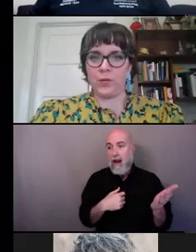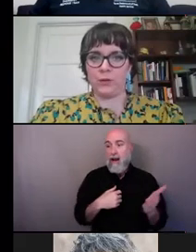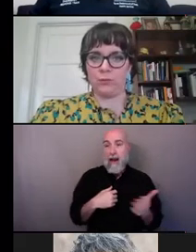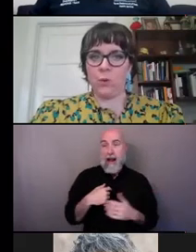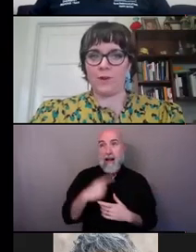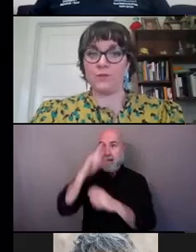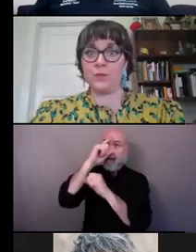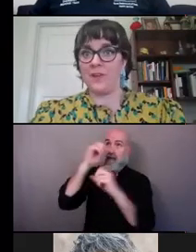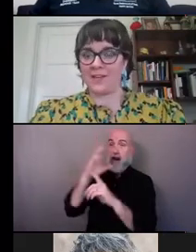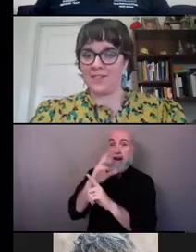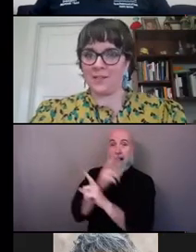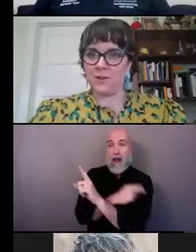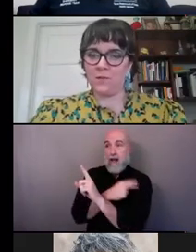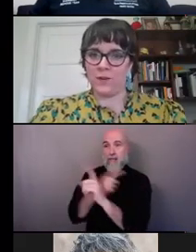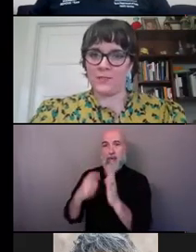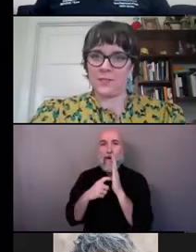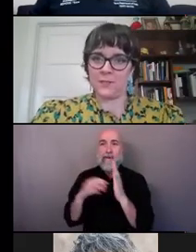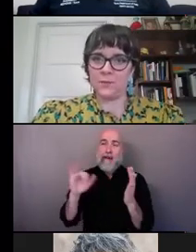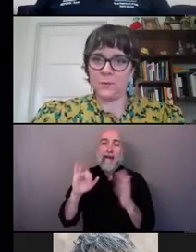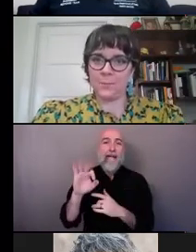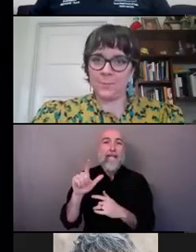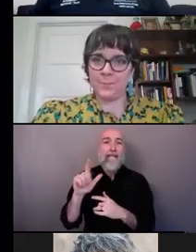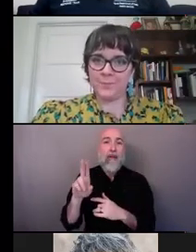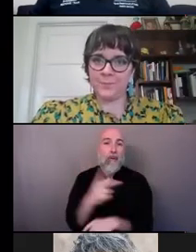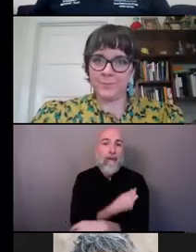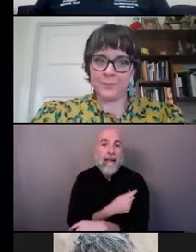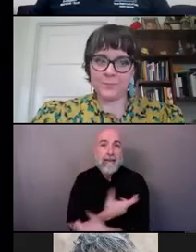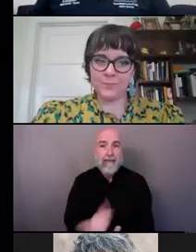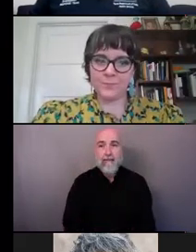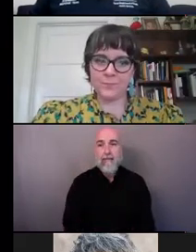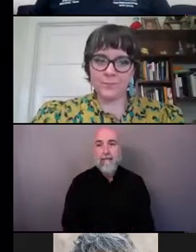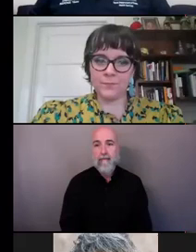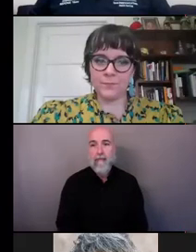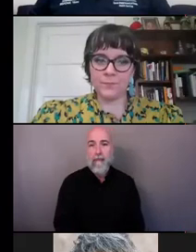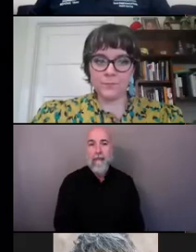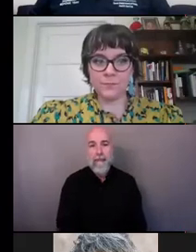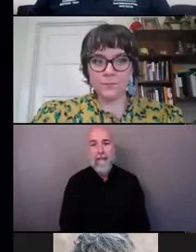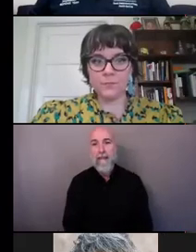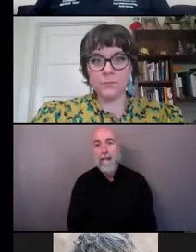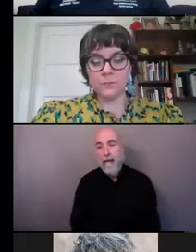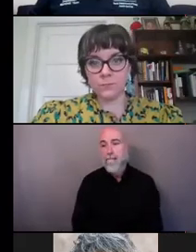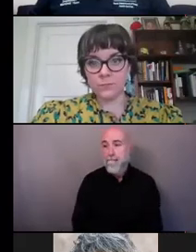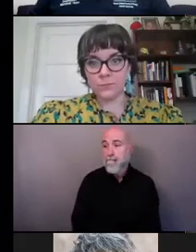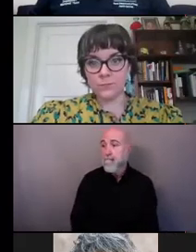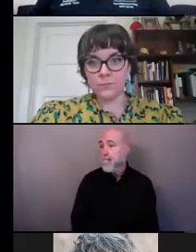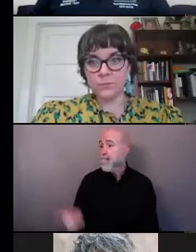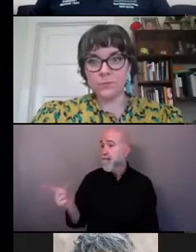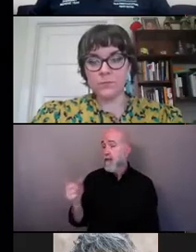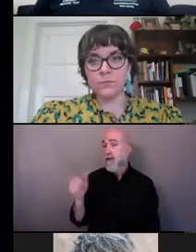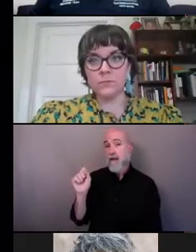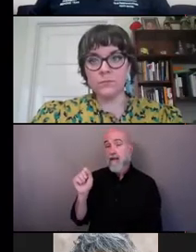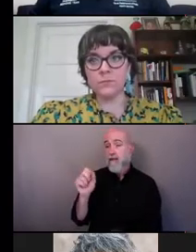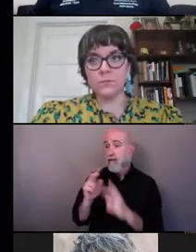hospital employer requires flu vaccines, for instance. Yes, that's also a very, very